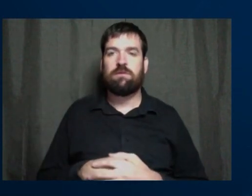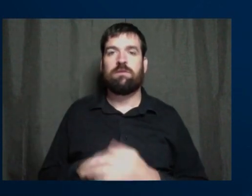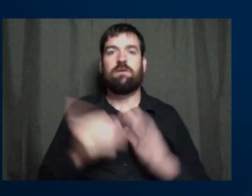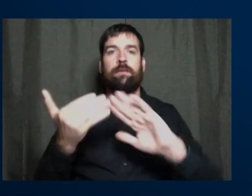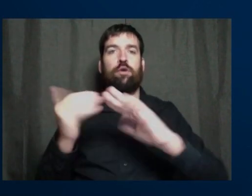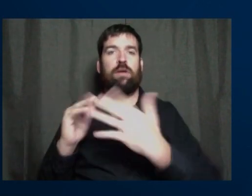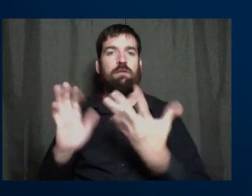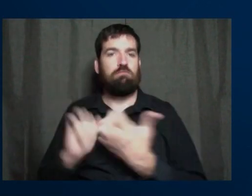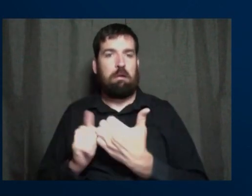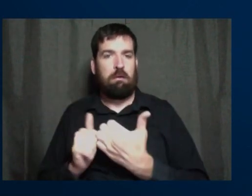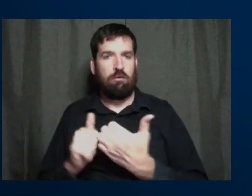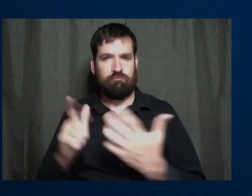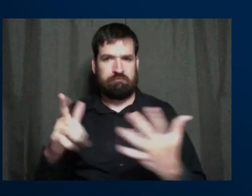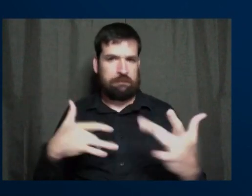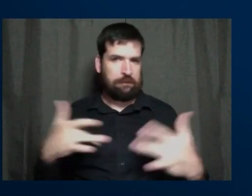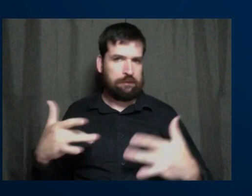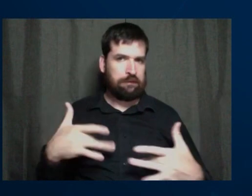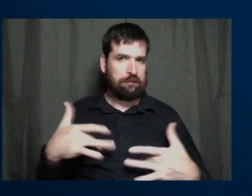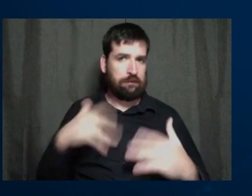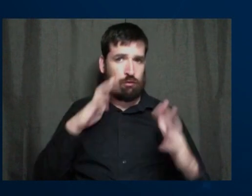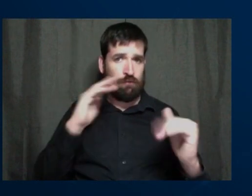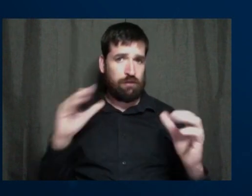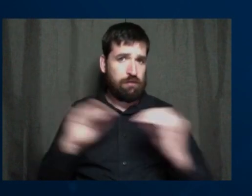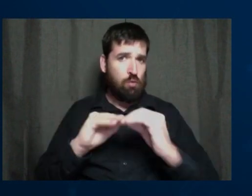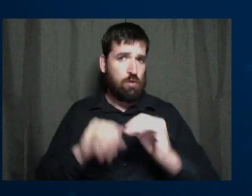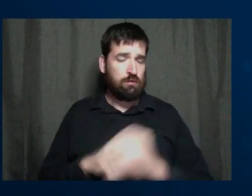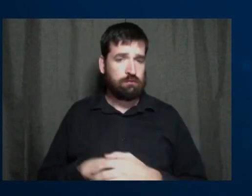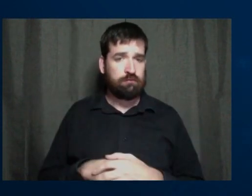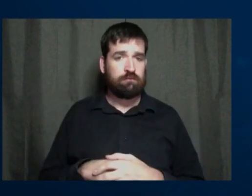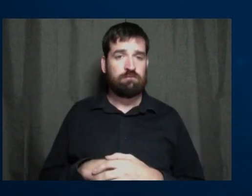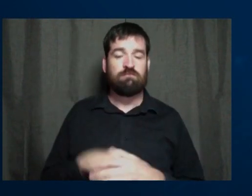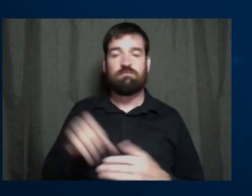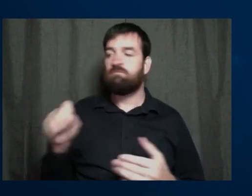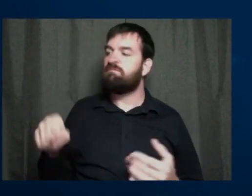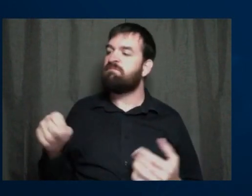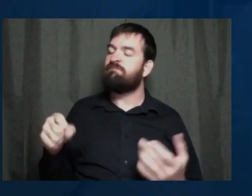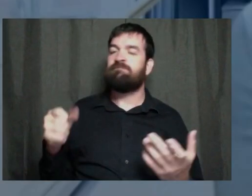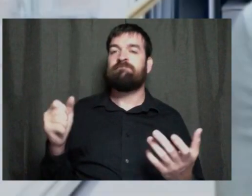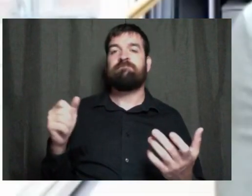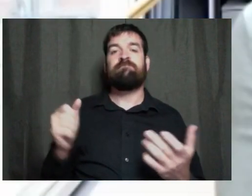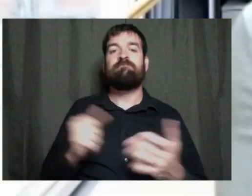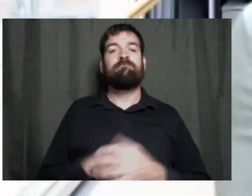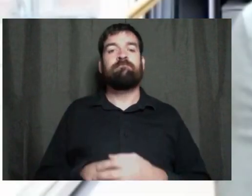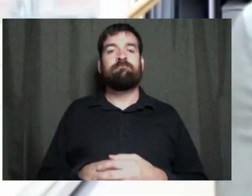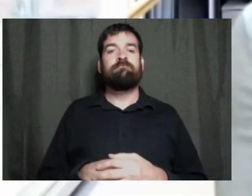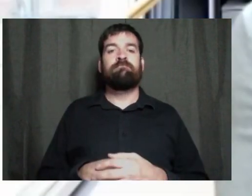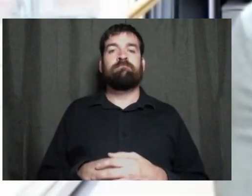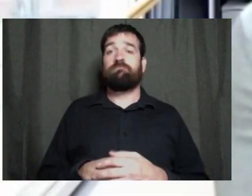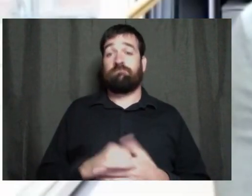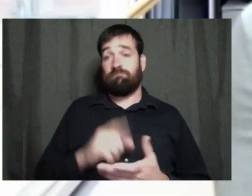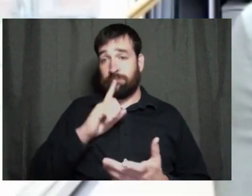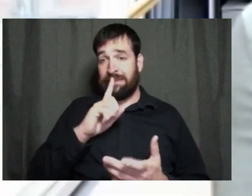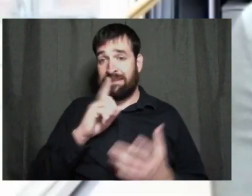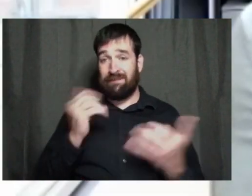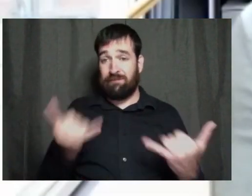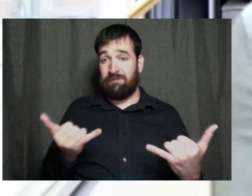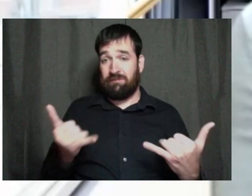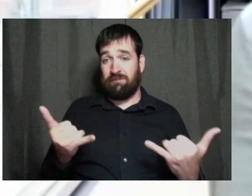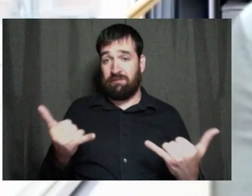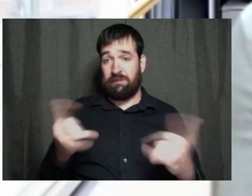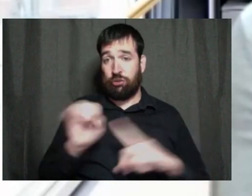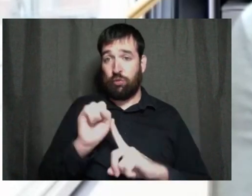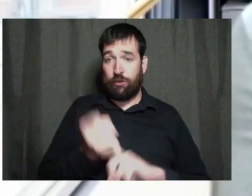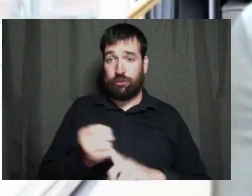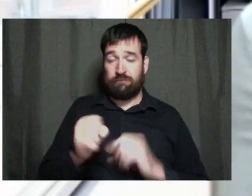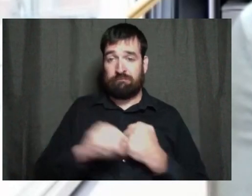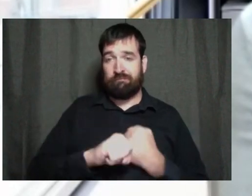concerning. Hopefully it's higher. Yeah, I think it really just kind of prolongs the current situation when we know that